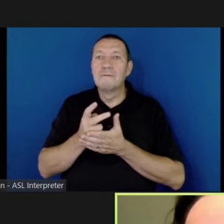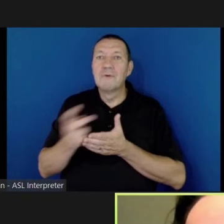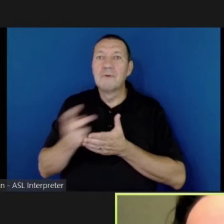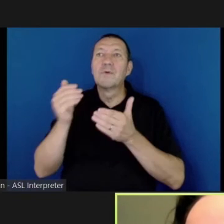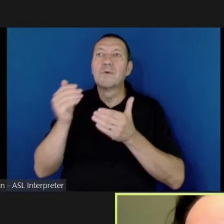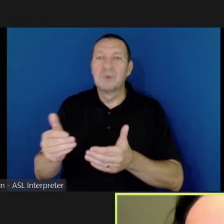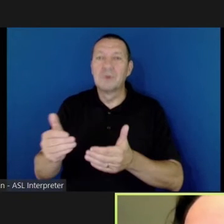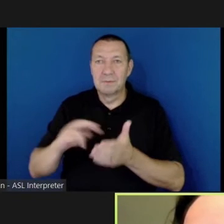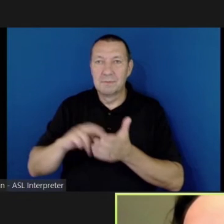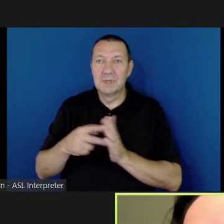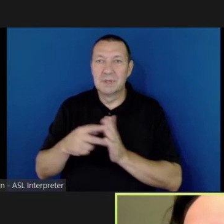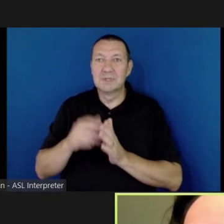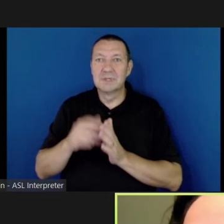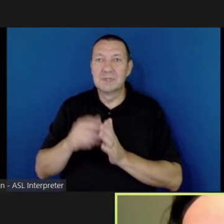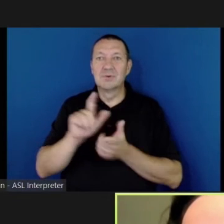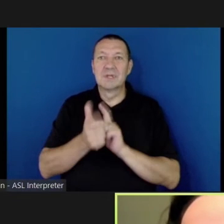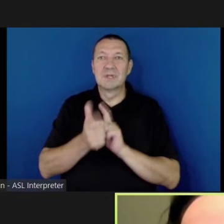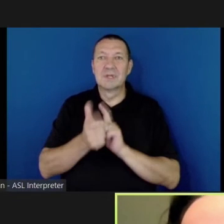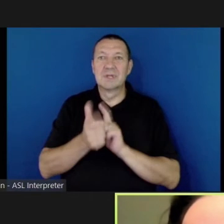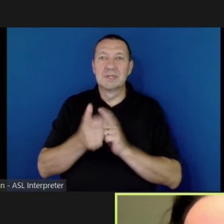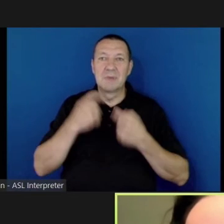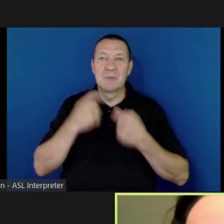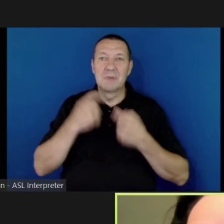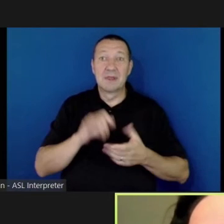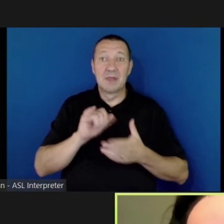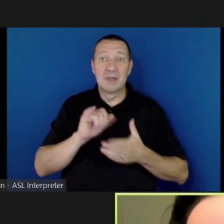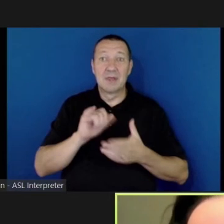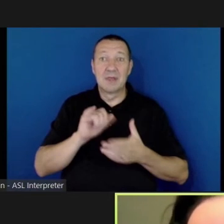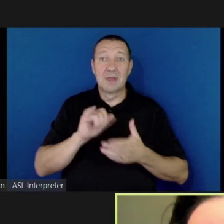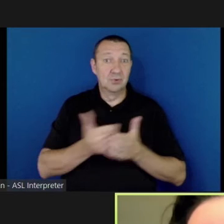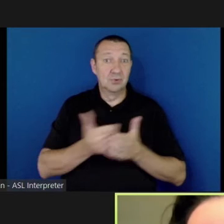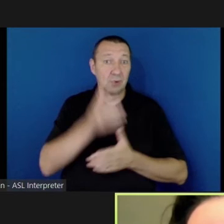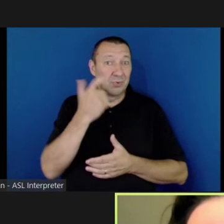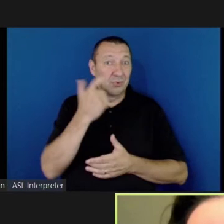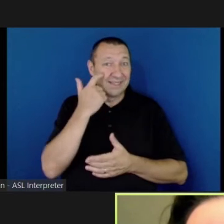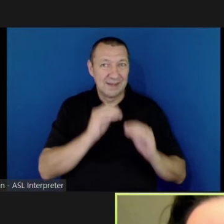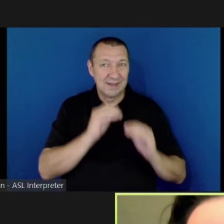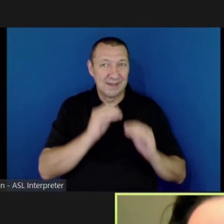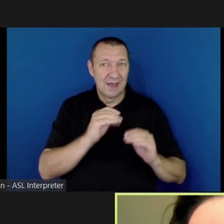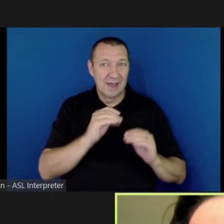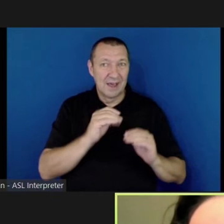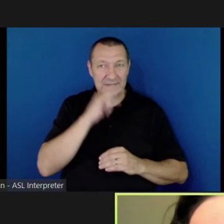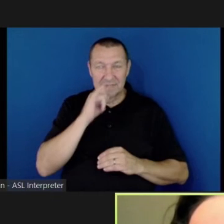which we translate into Spanish, is a new concept that we had just taught the kids.